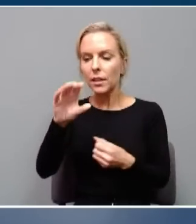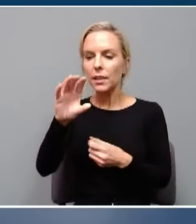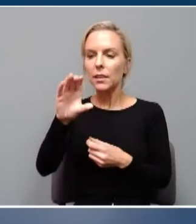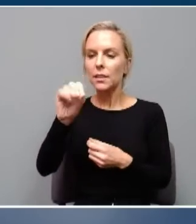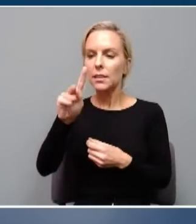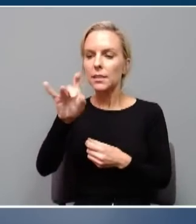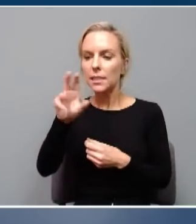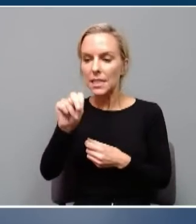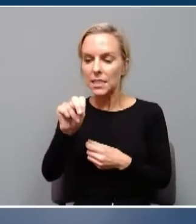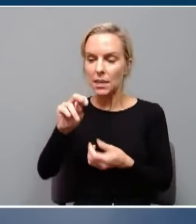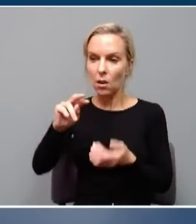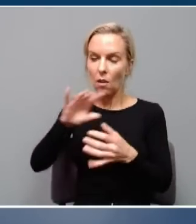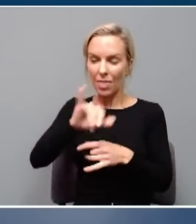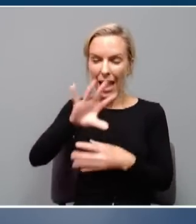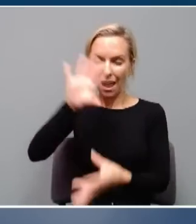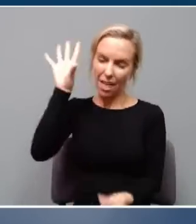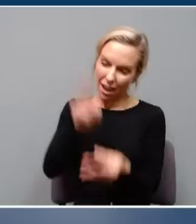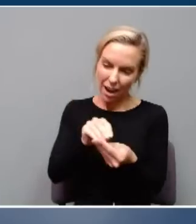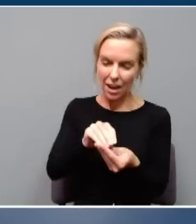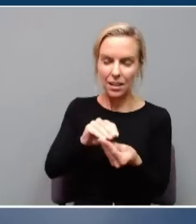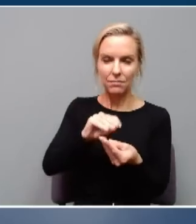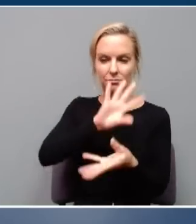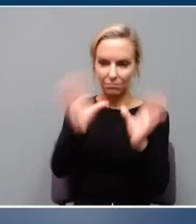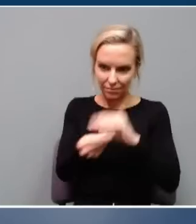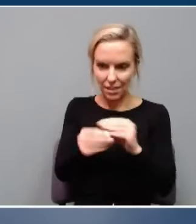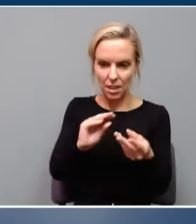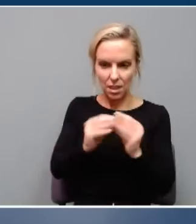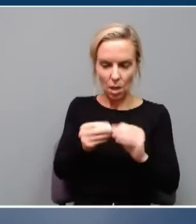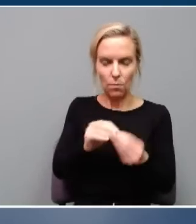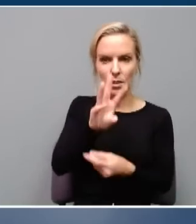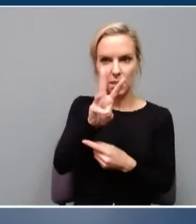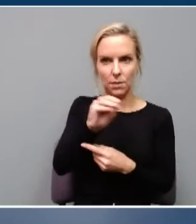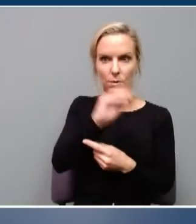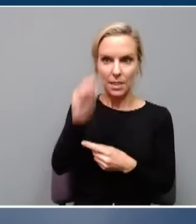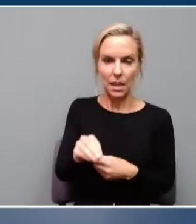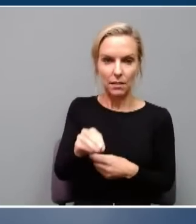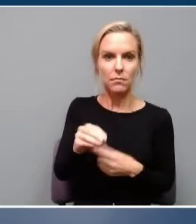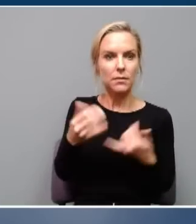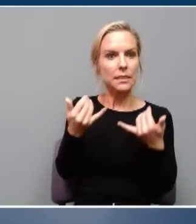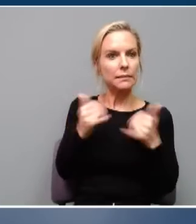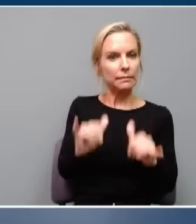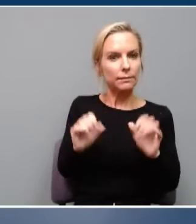60% of everyone. When we look at those that are eligible, still at